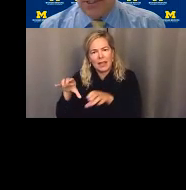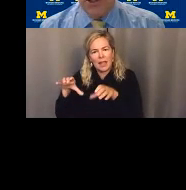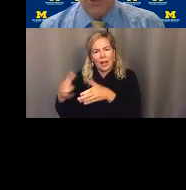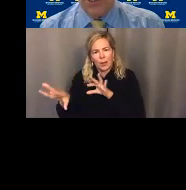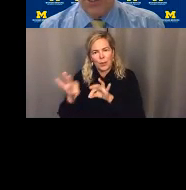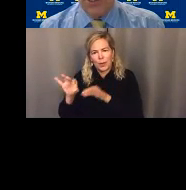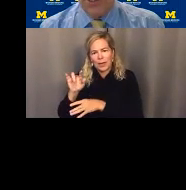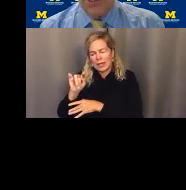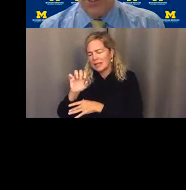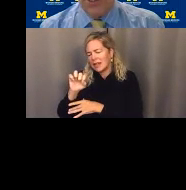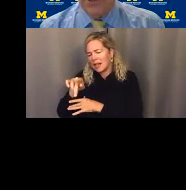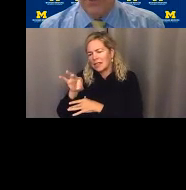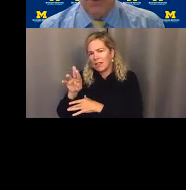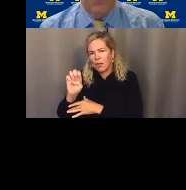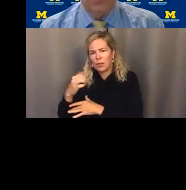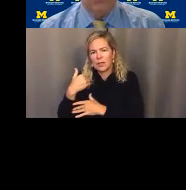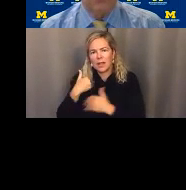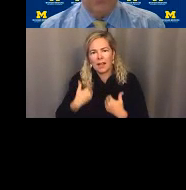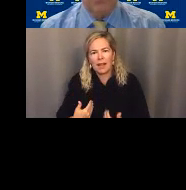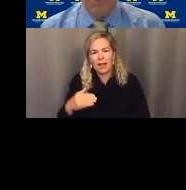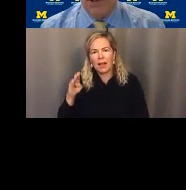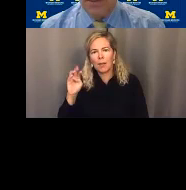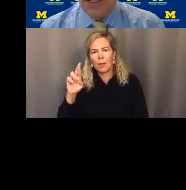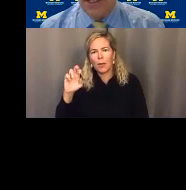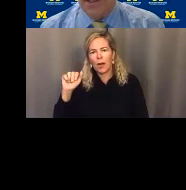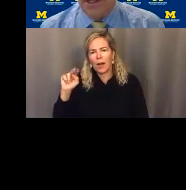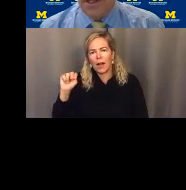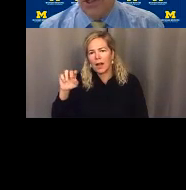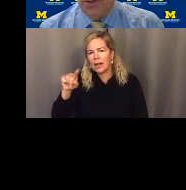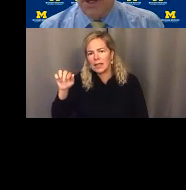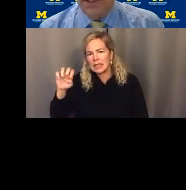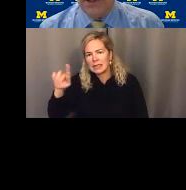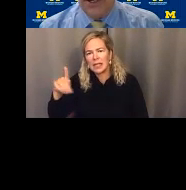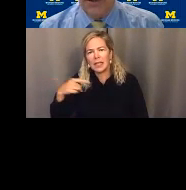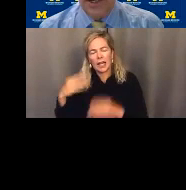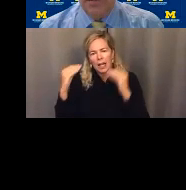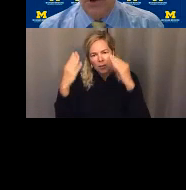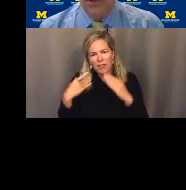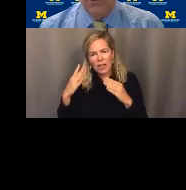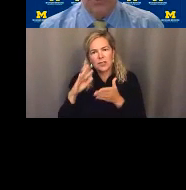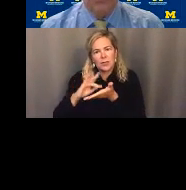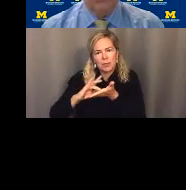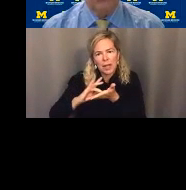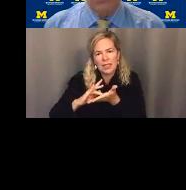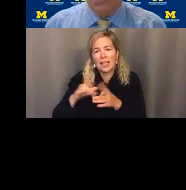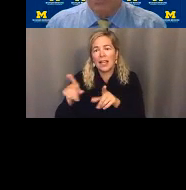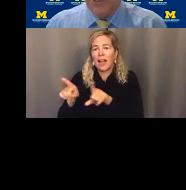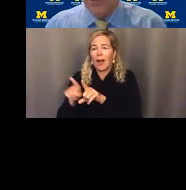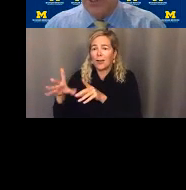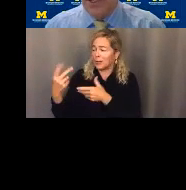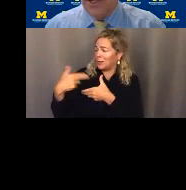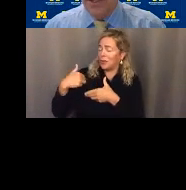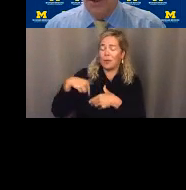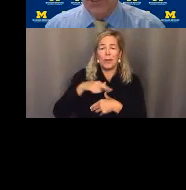I'm a Senior Associate in Faculty Development and also Professor of Emergency Medicine, and joined by Dr. Helen Kang Morgan, who's a Clinical Associate